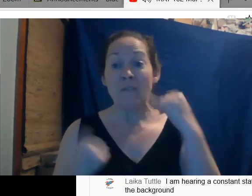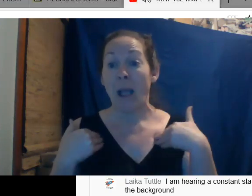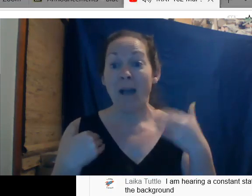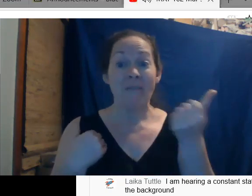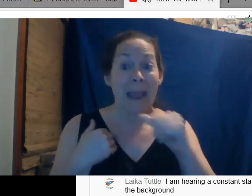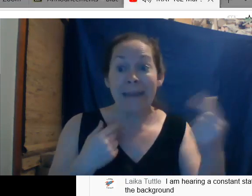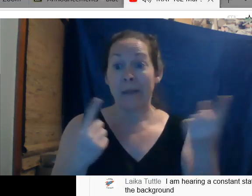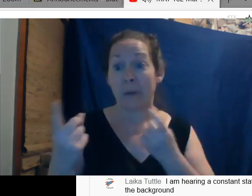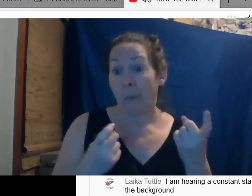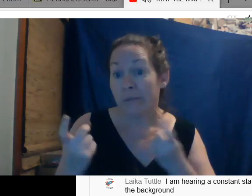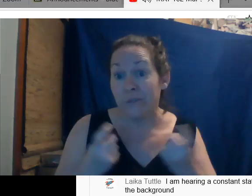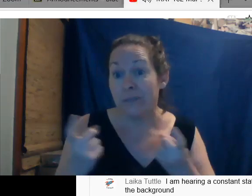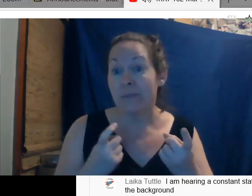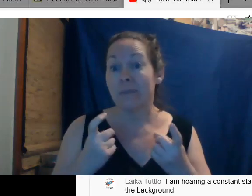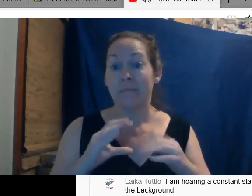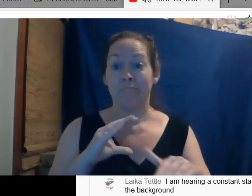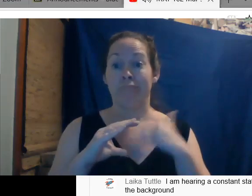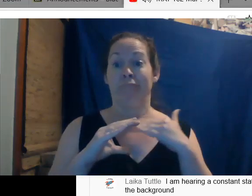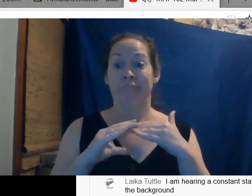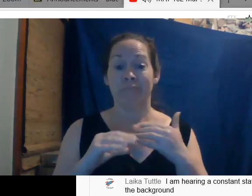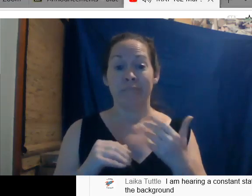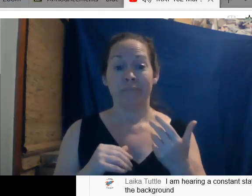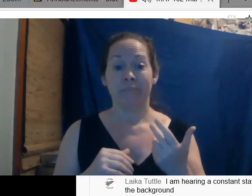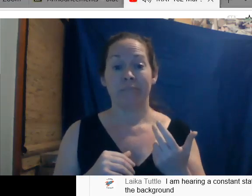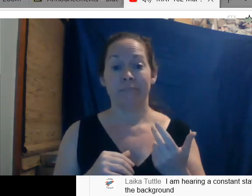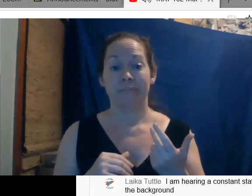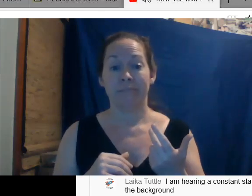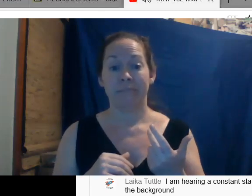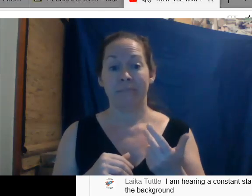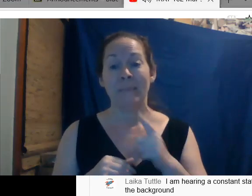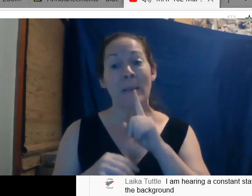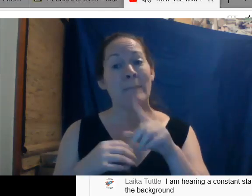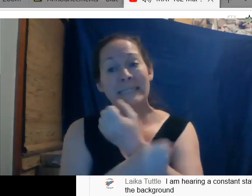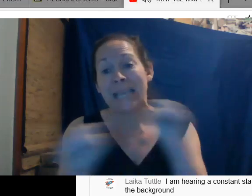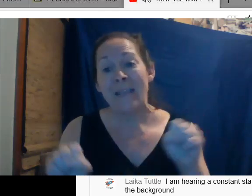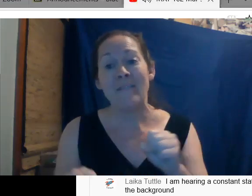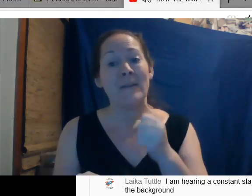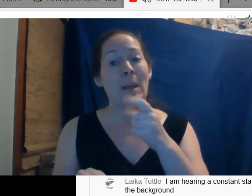otherwise you can bow out of chat and I'll end the stream shortly. Be safe, be well.